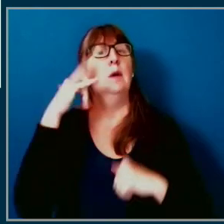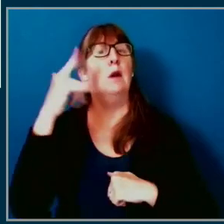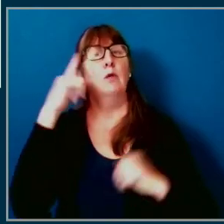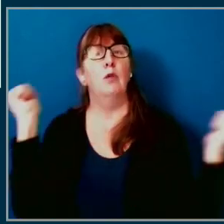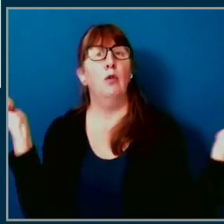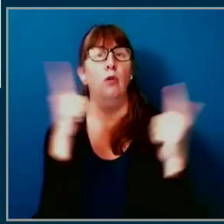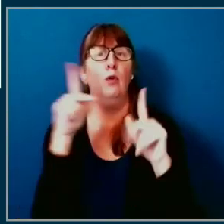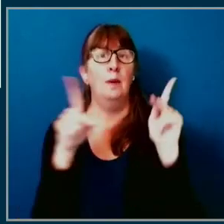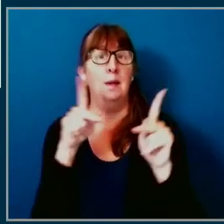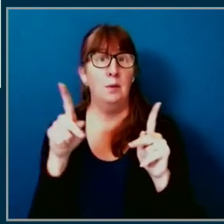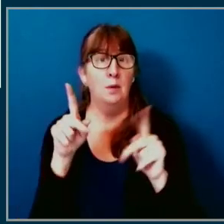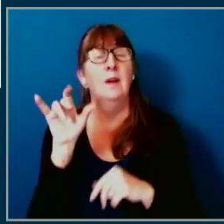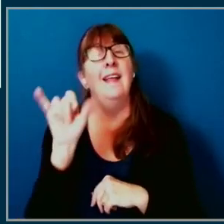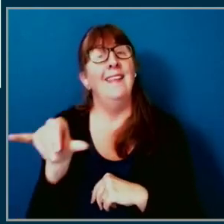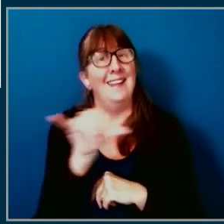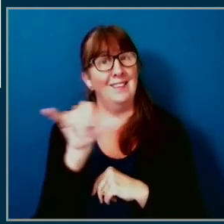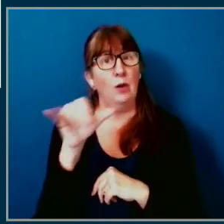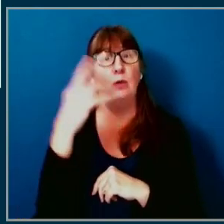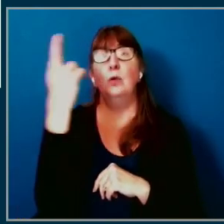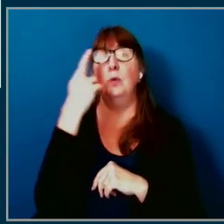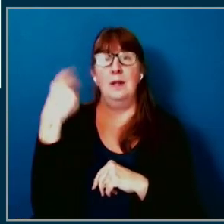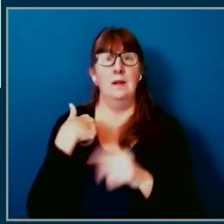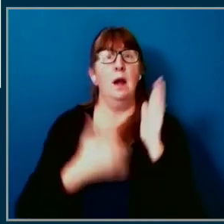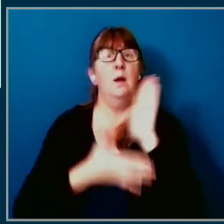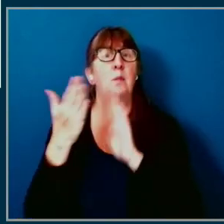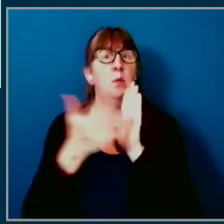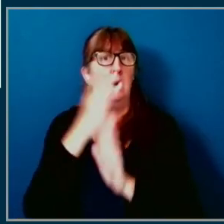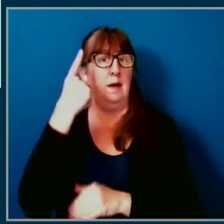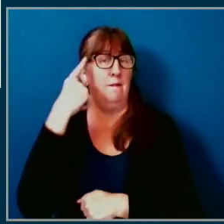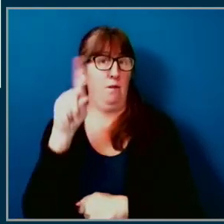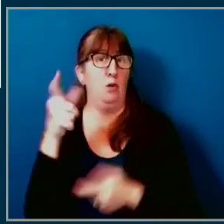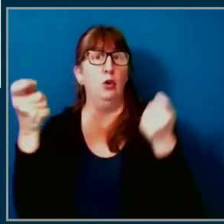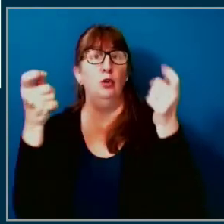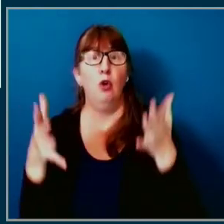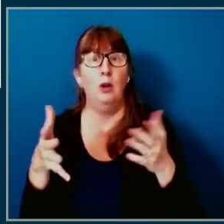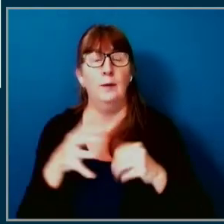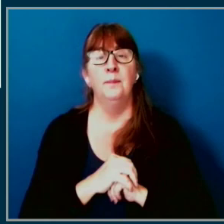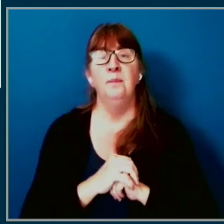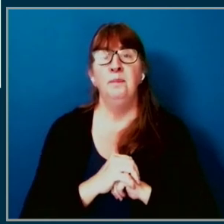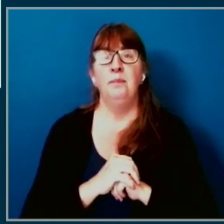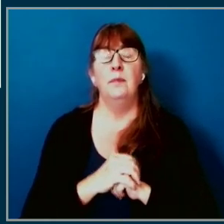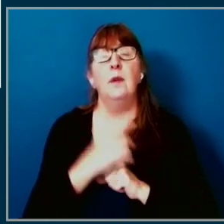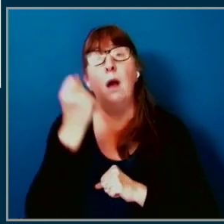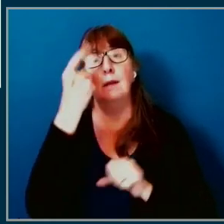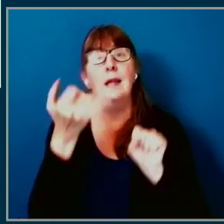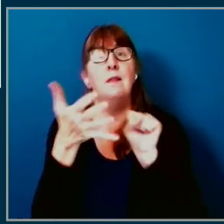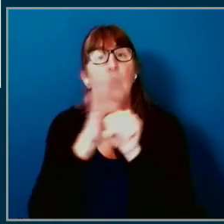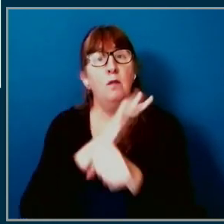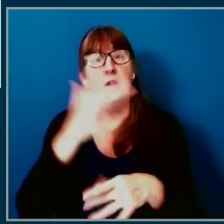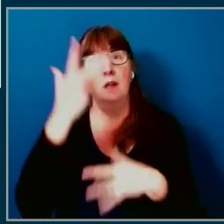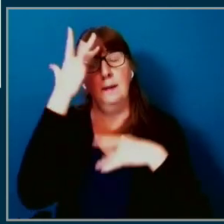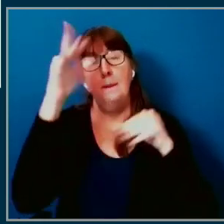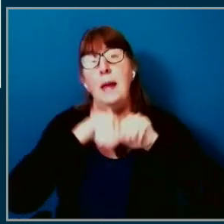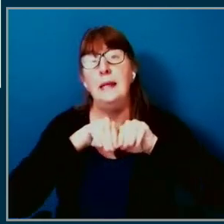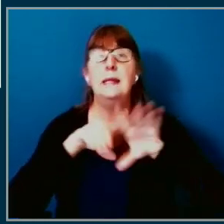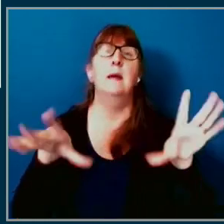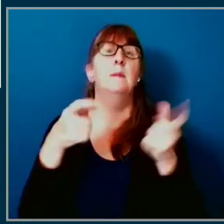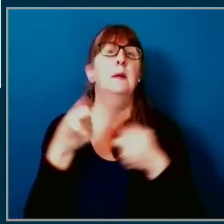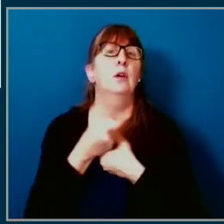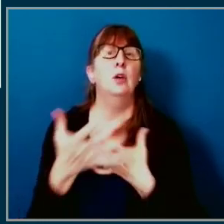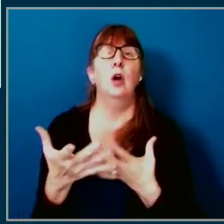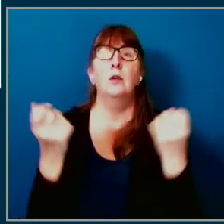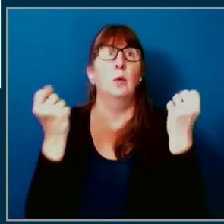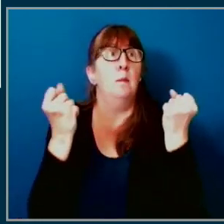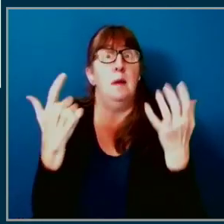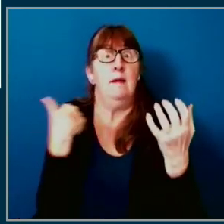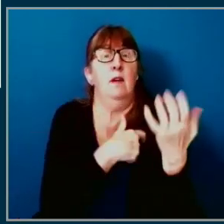that's also why I'm running for controller. Now, the COVID-19 pandemic unveiled what many of us